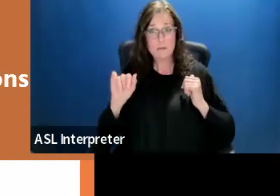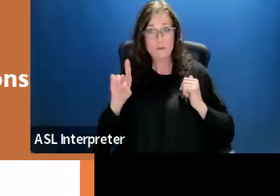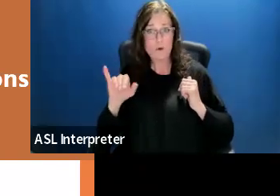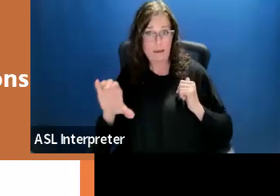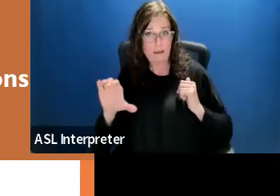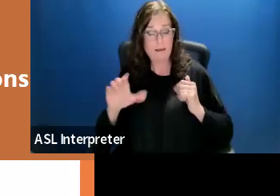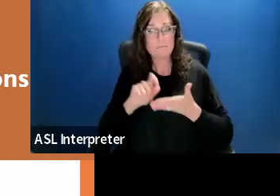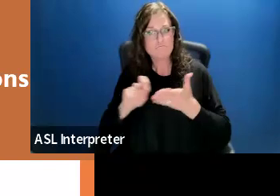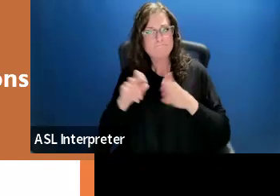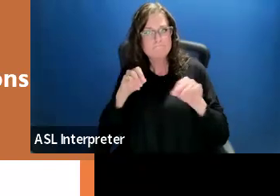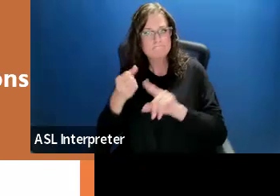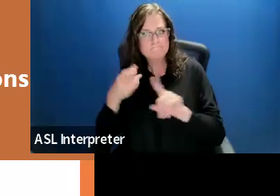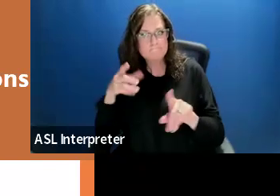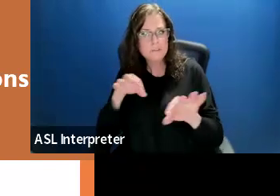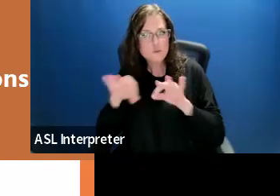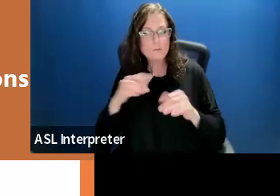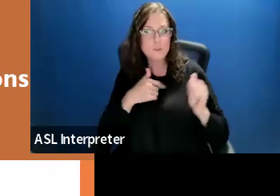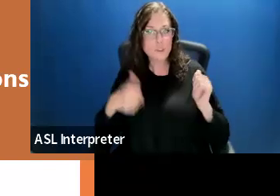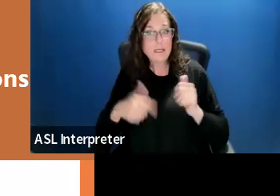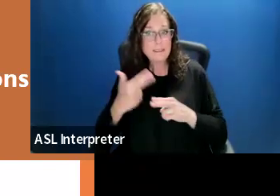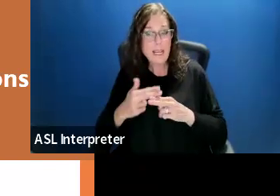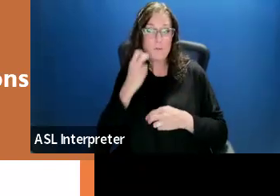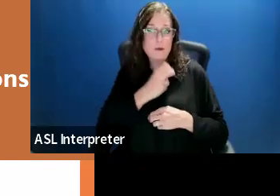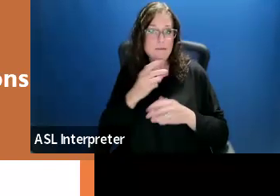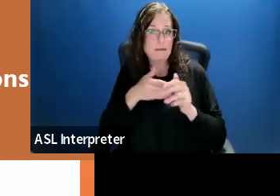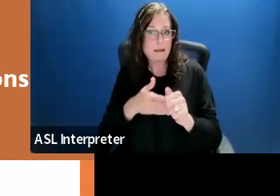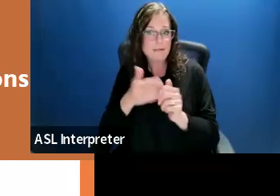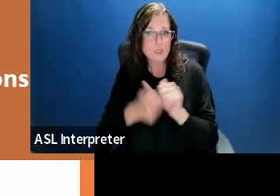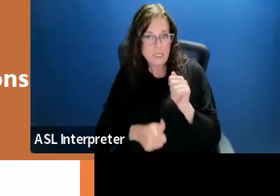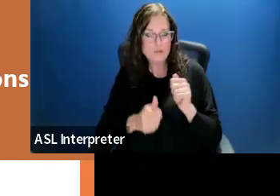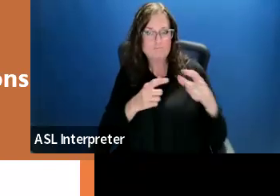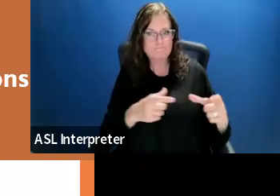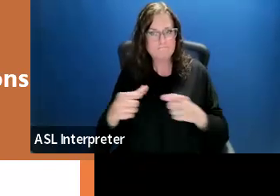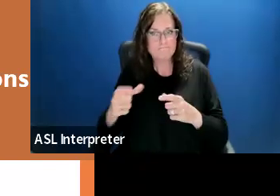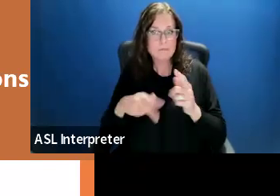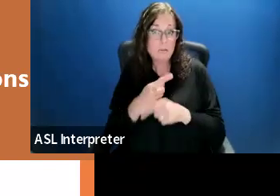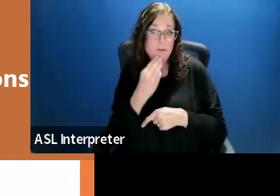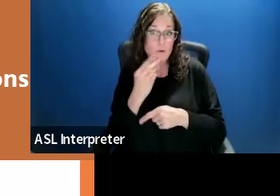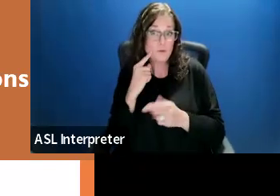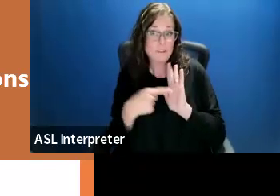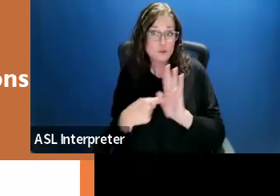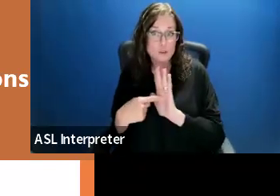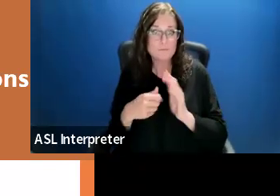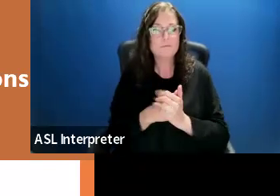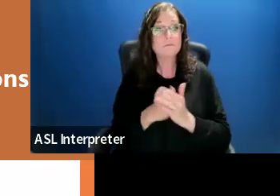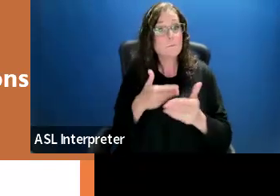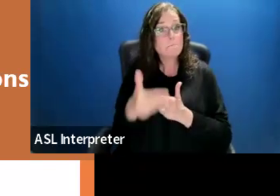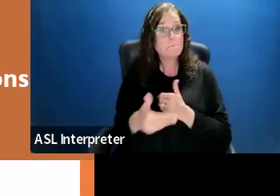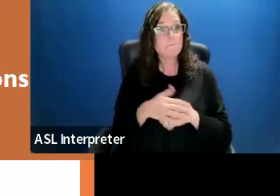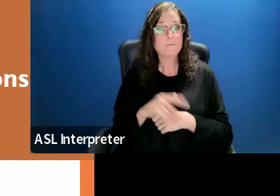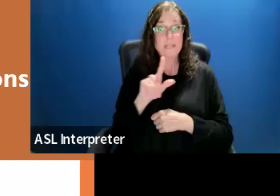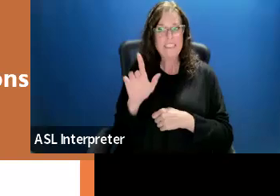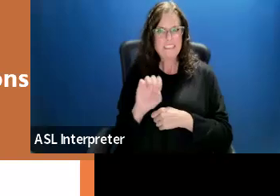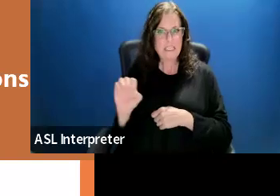note provides descriptions, Chinese names, and pronunciation guides for each dish featured. Next slide.